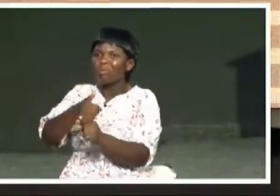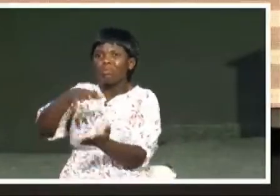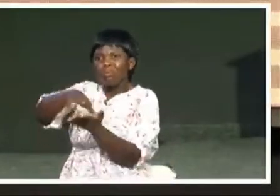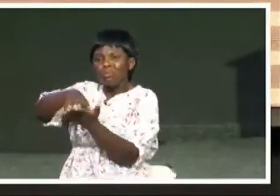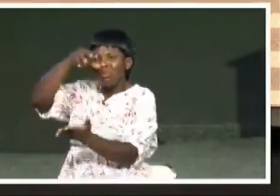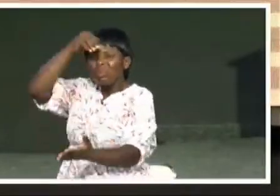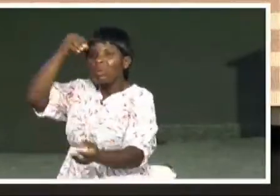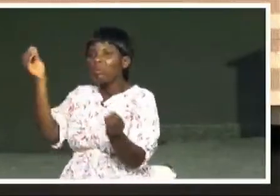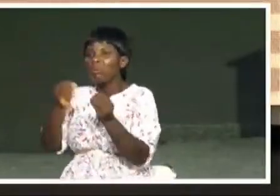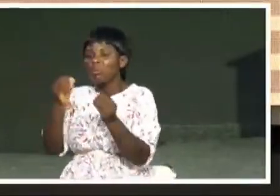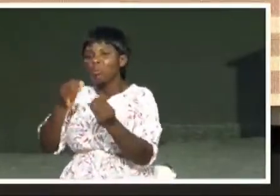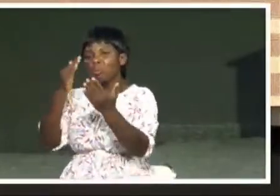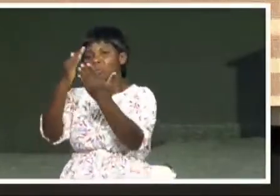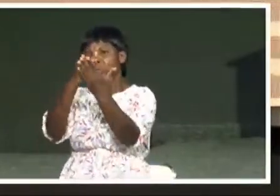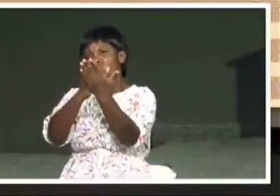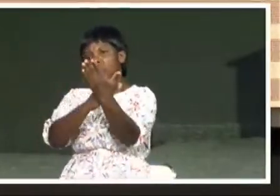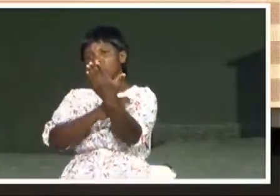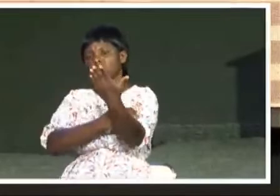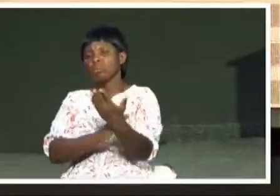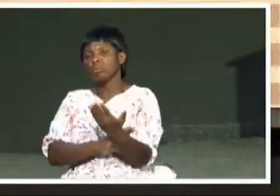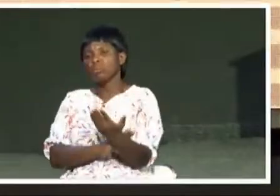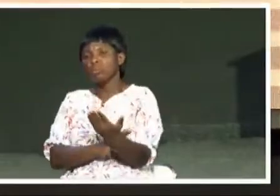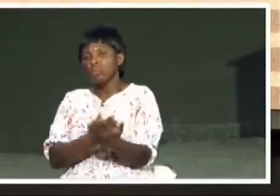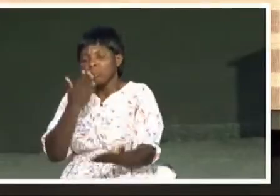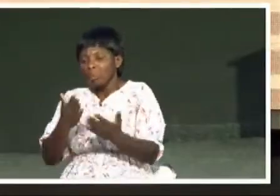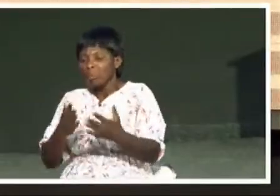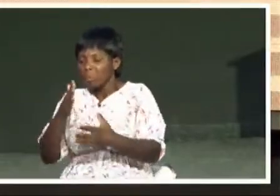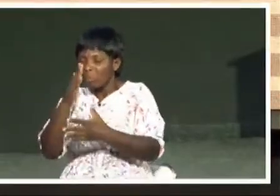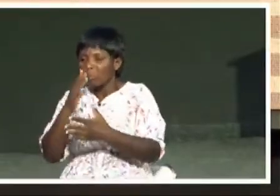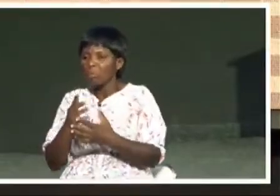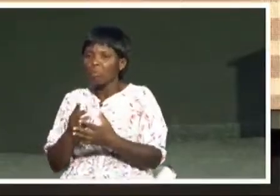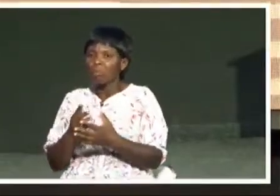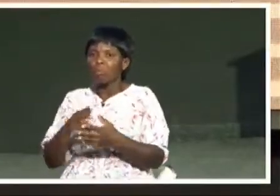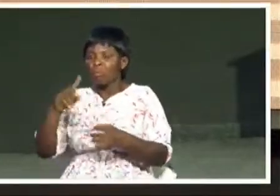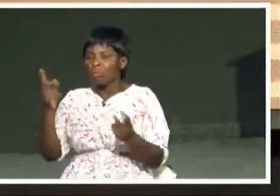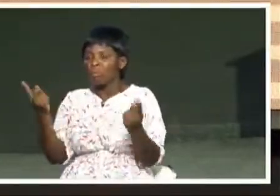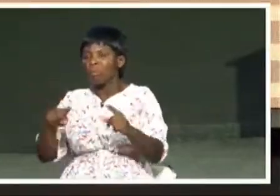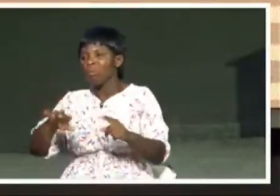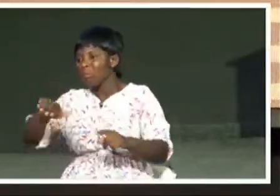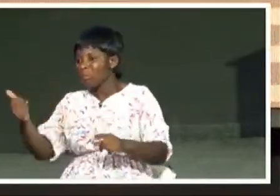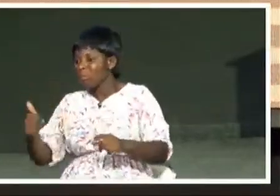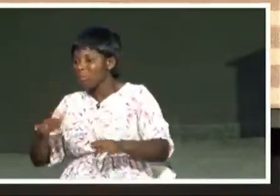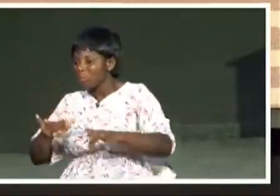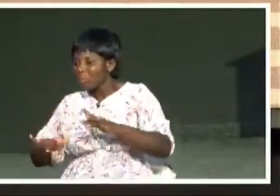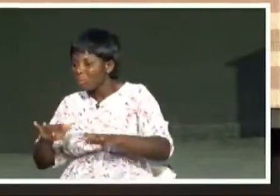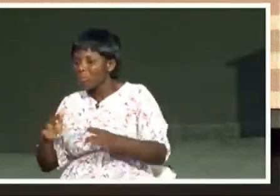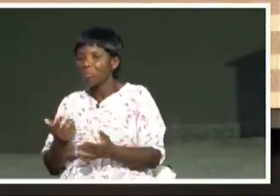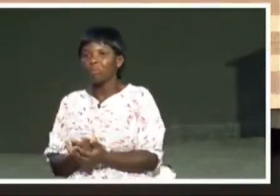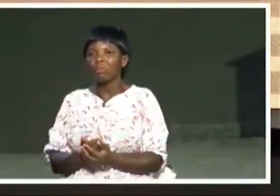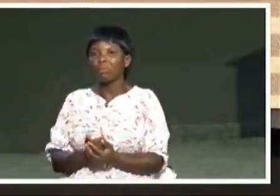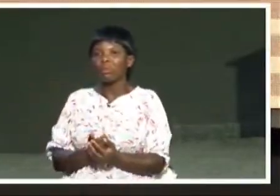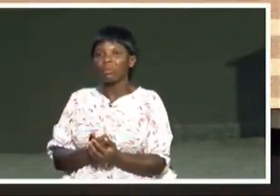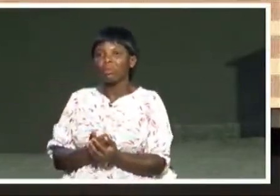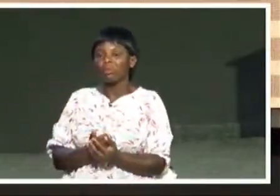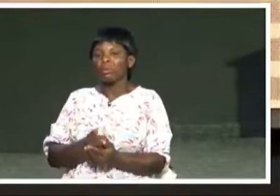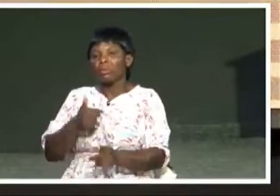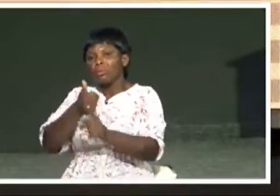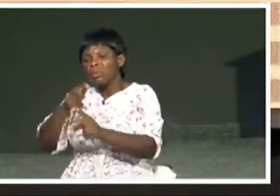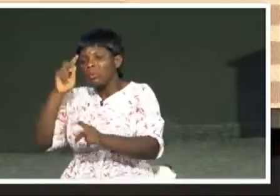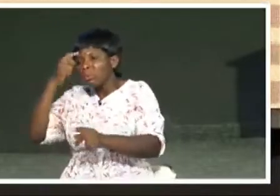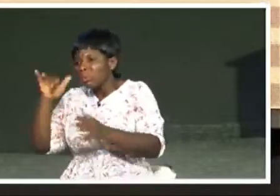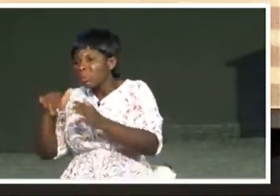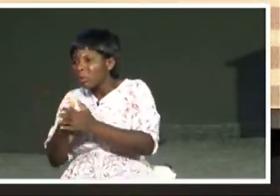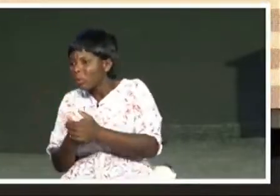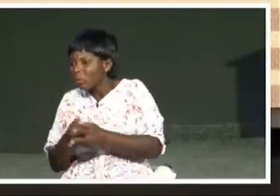yourself so that whilst people are typing 100 words per minute, you can do 200. And by so doing, you get a job, you get a better